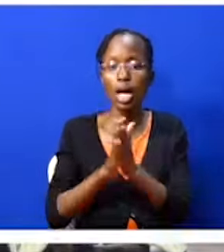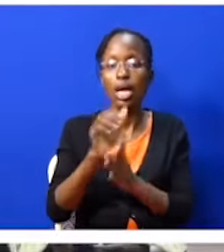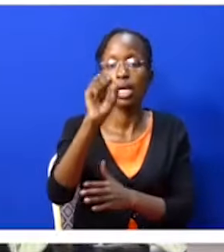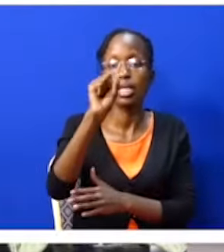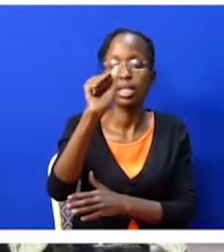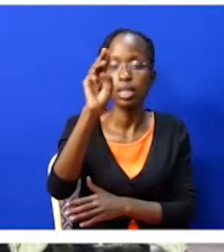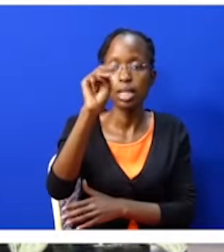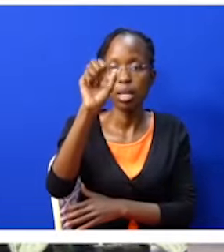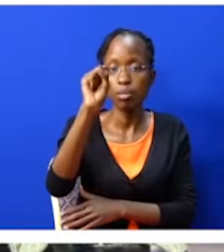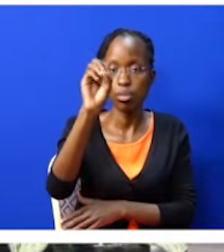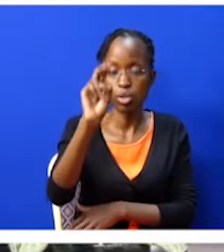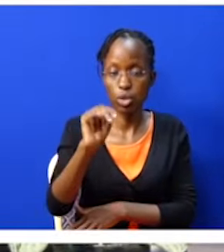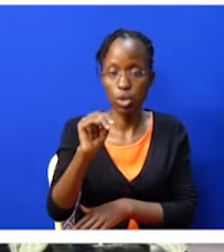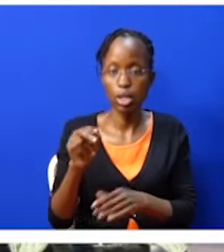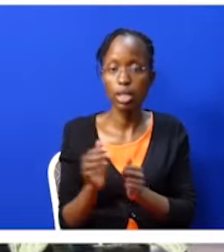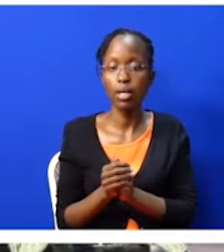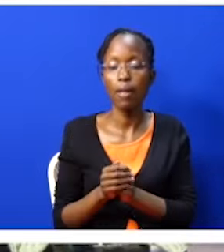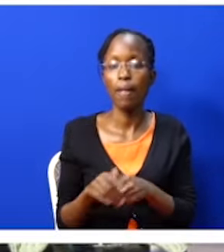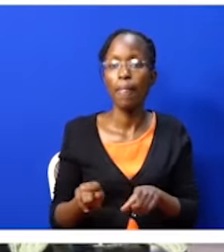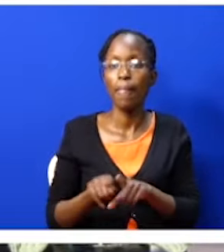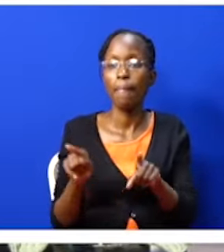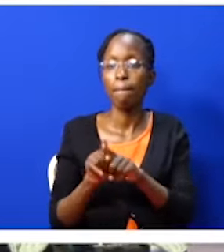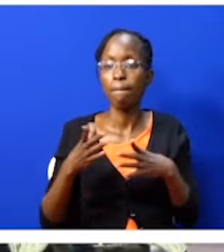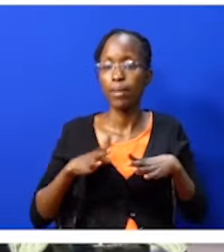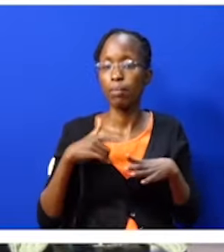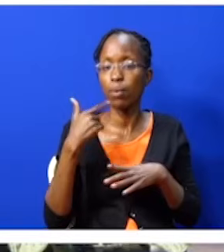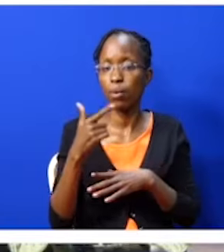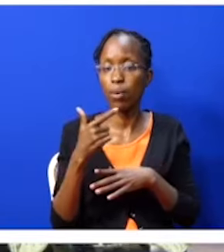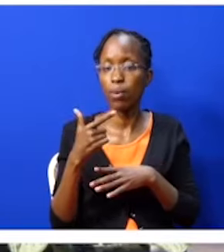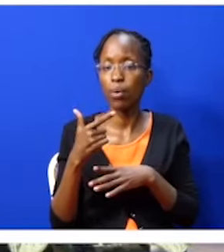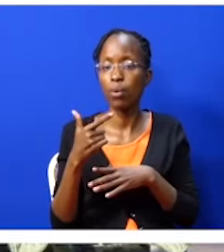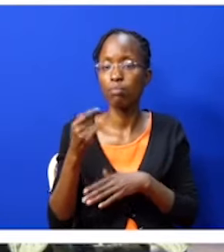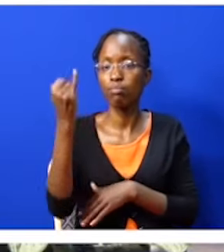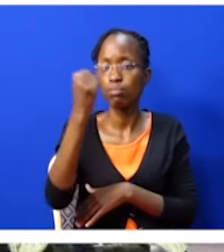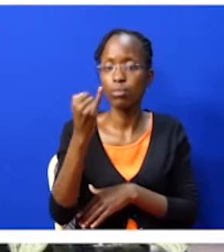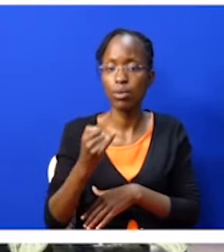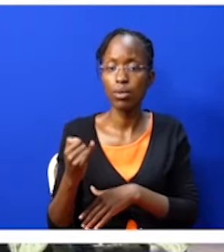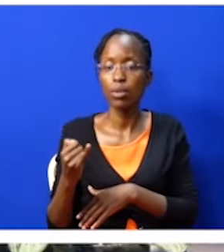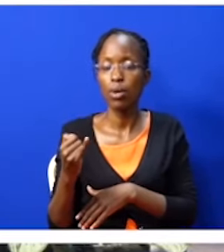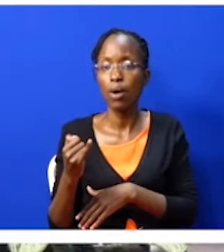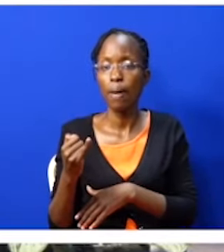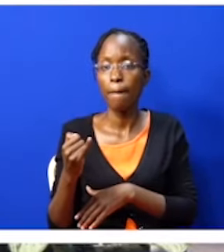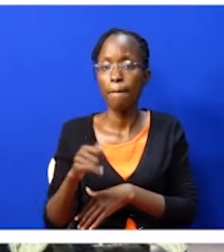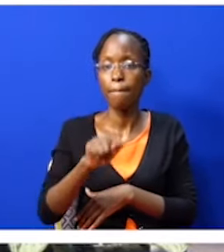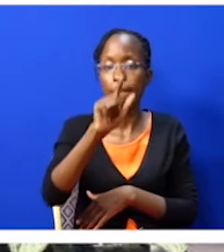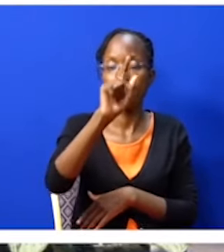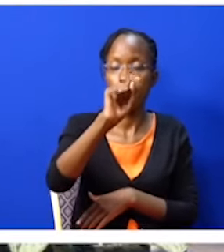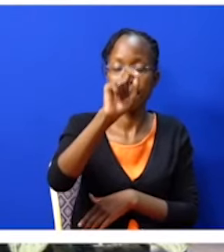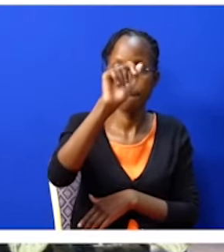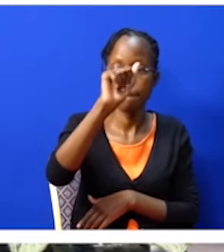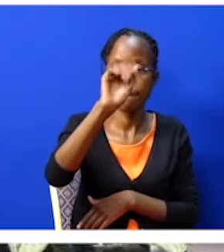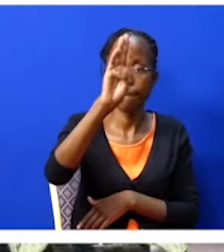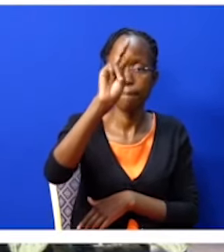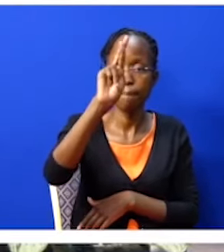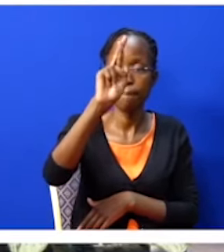15. The main craftsman who led the design and construction of the tabernacle, his name was Bezalel, is said